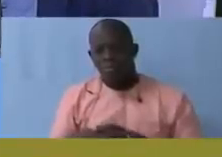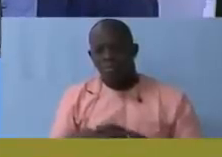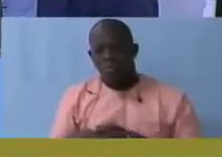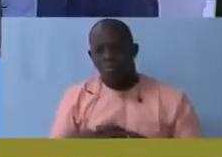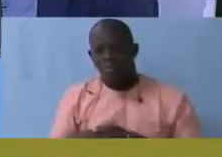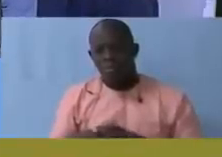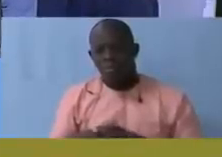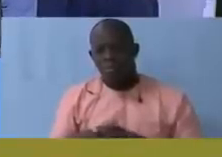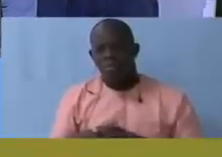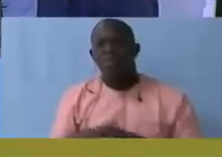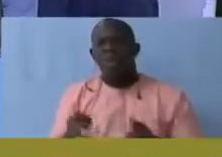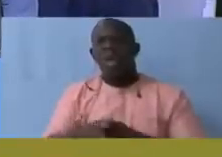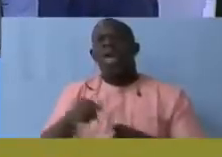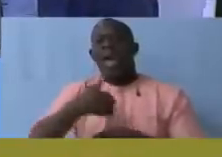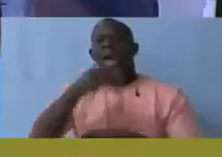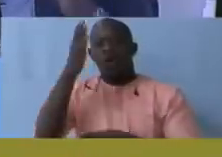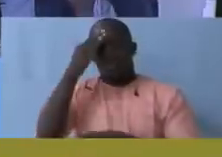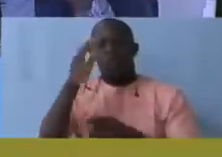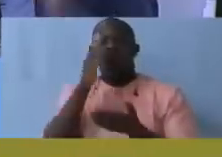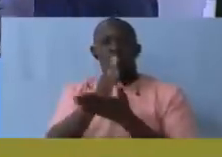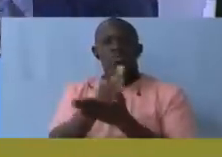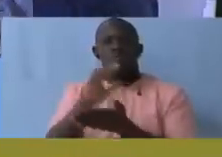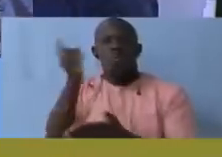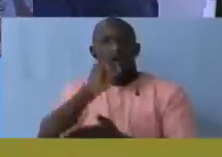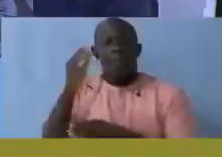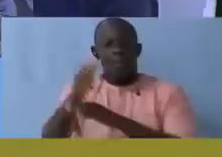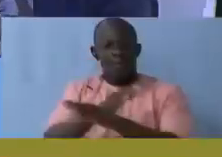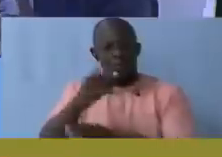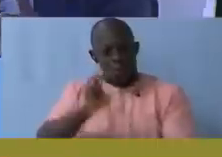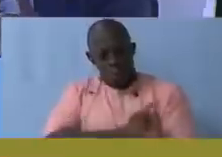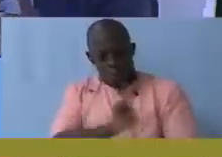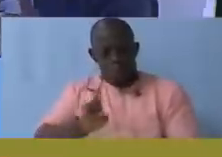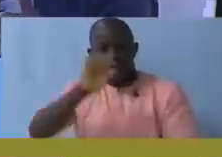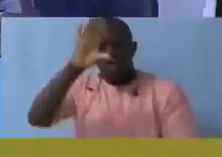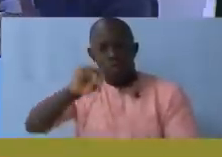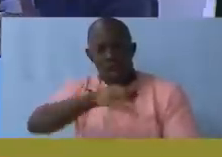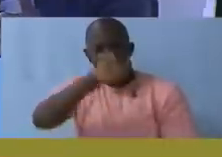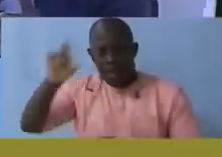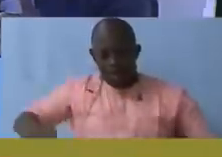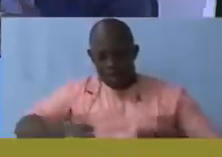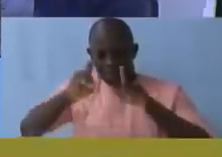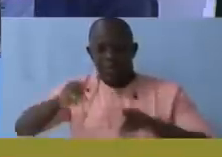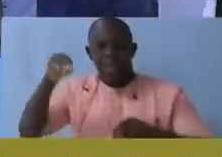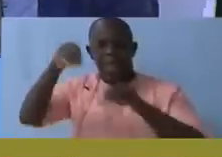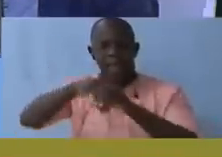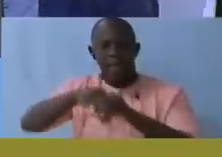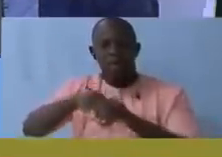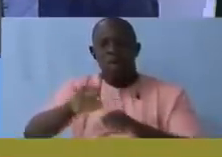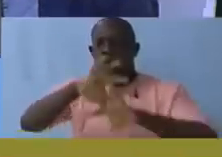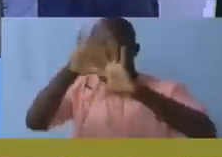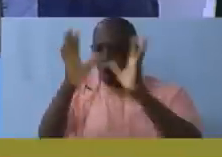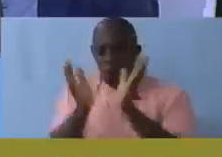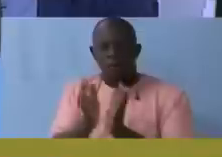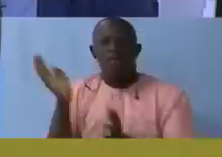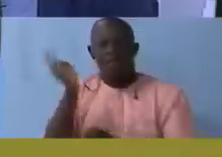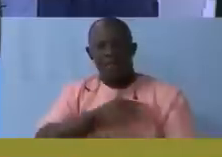was not authentic. So it was false. It was false. Proceed.